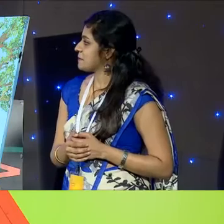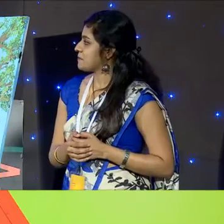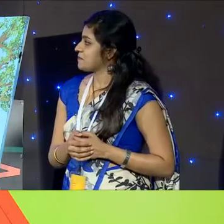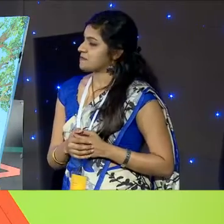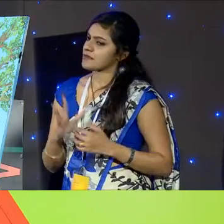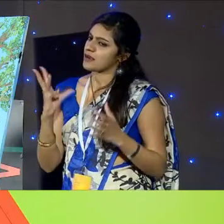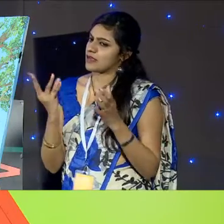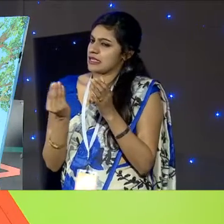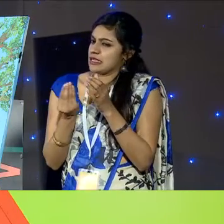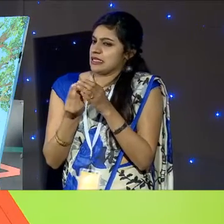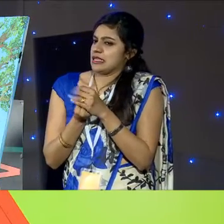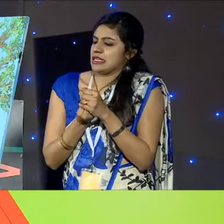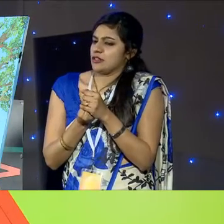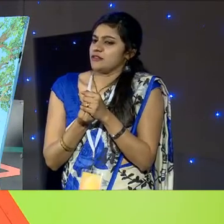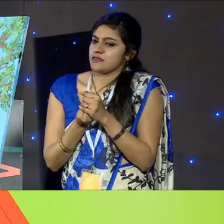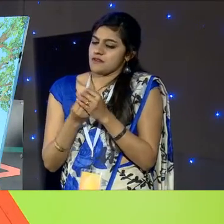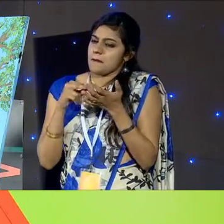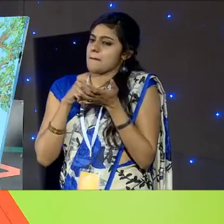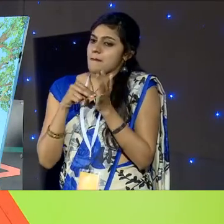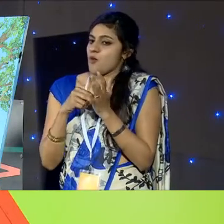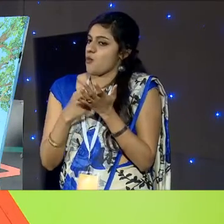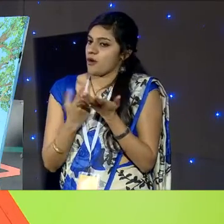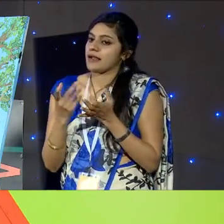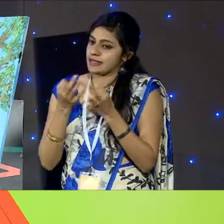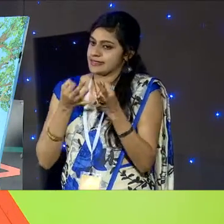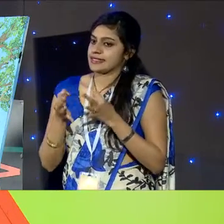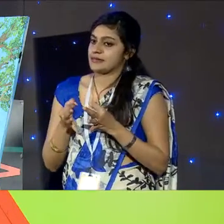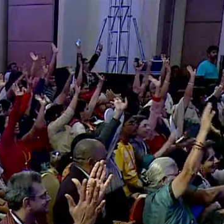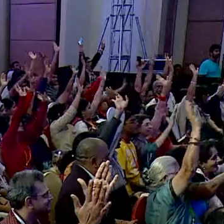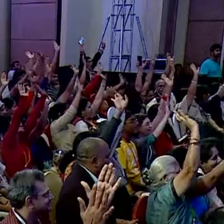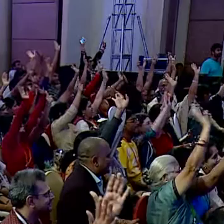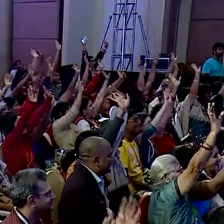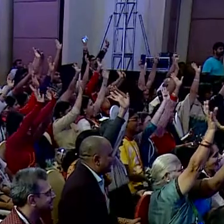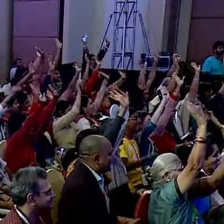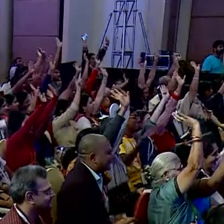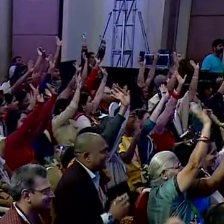of inclusivity in our society, and that is education.